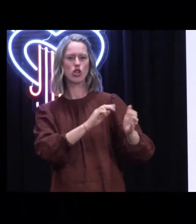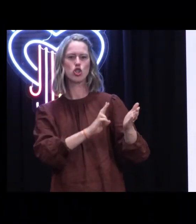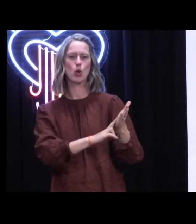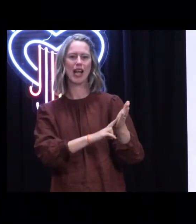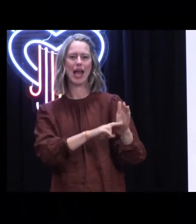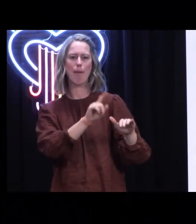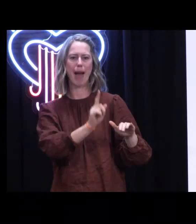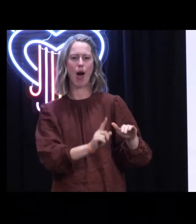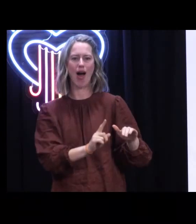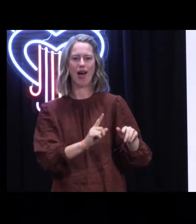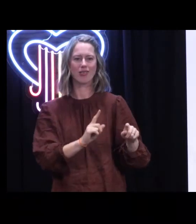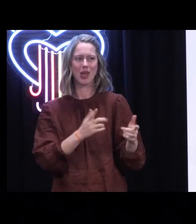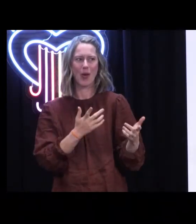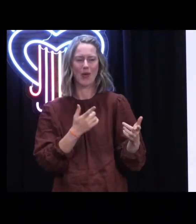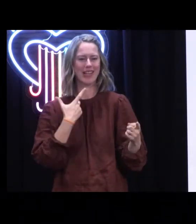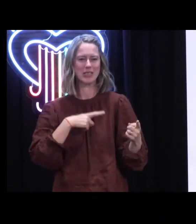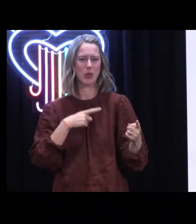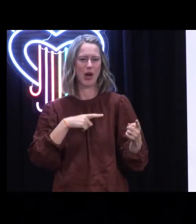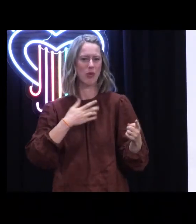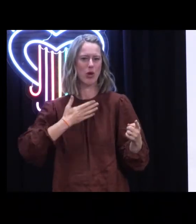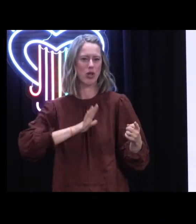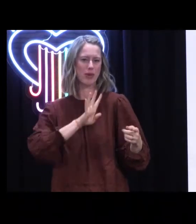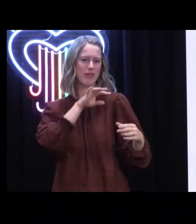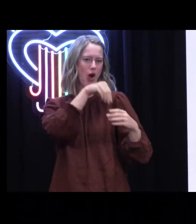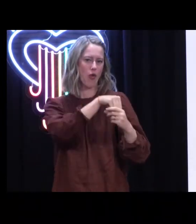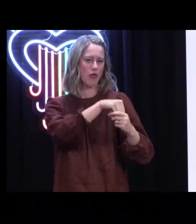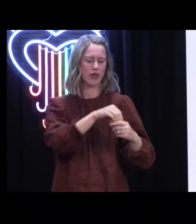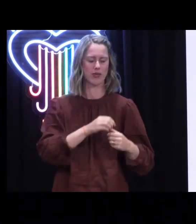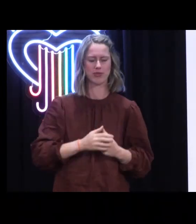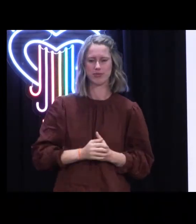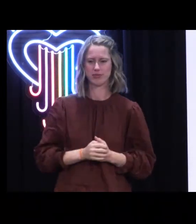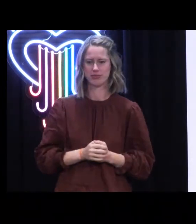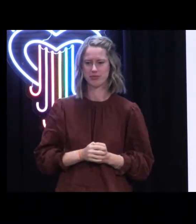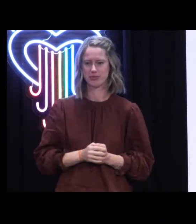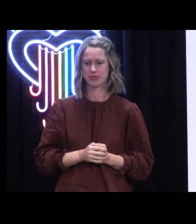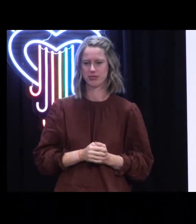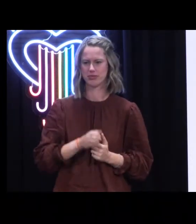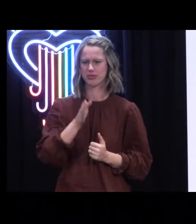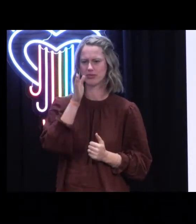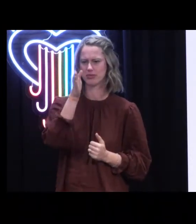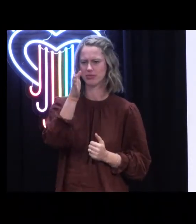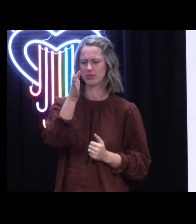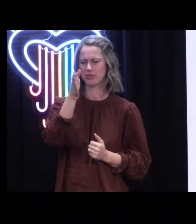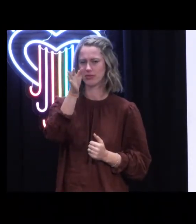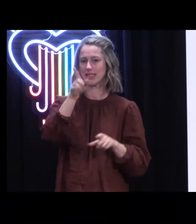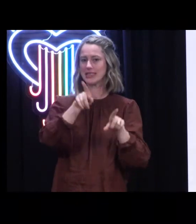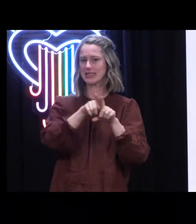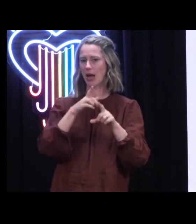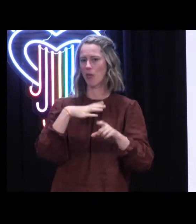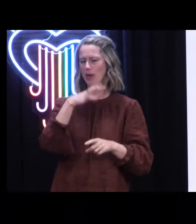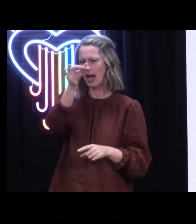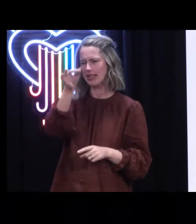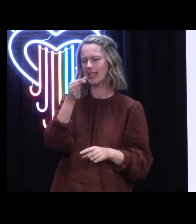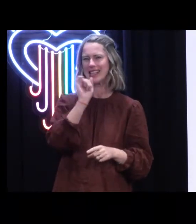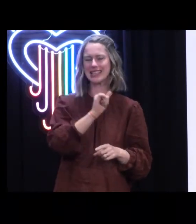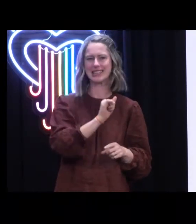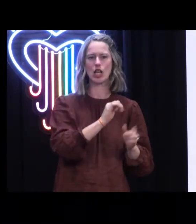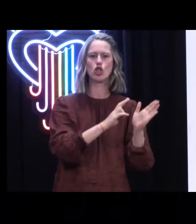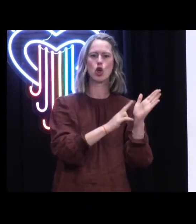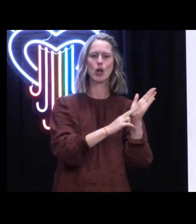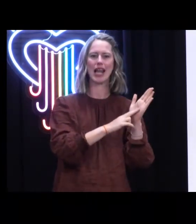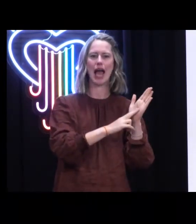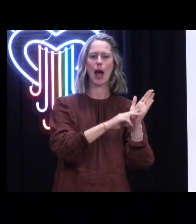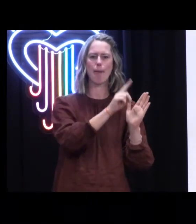New Zealand would not wish to be a part of that project. It is the anchor, but it is part of a broader structure, as